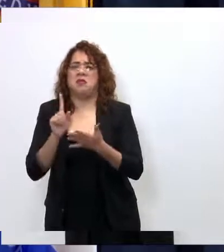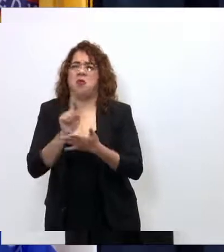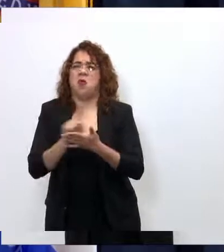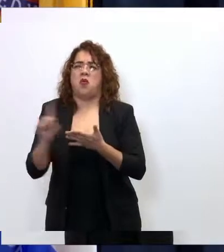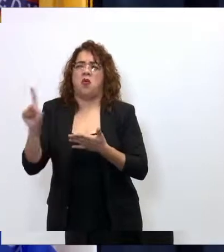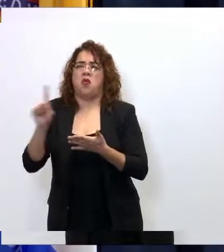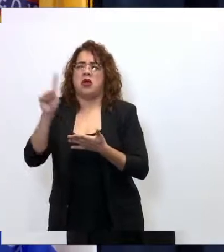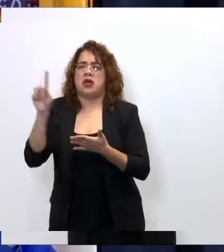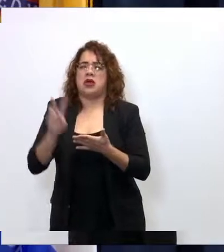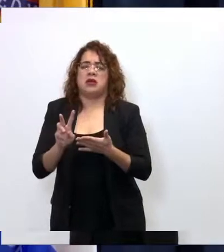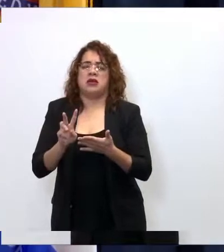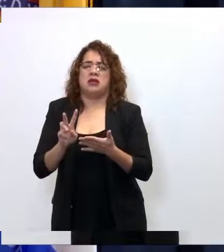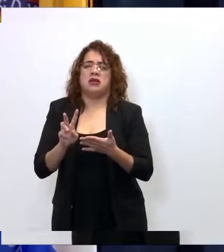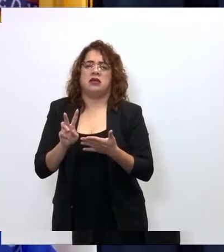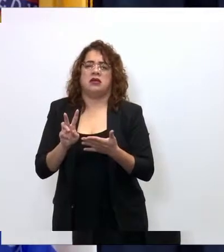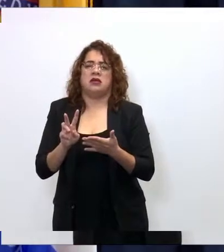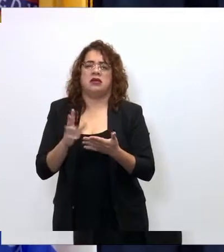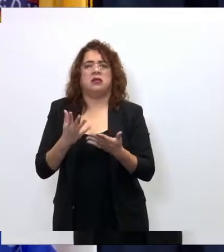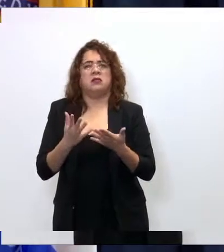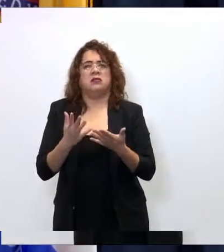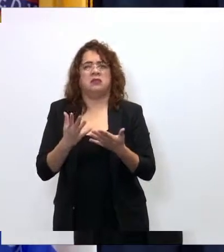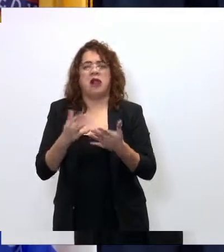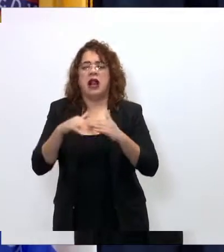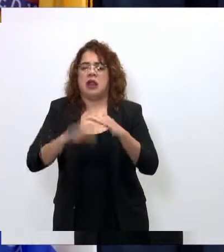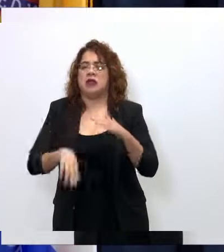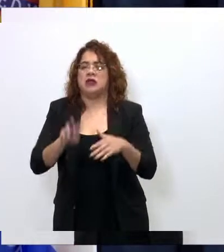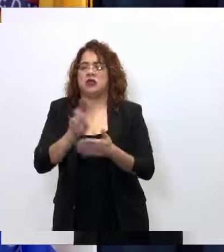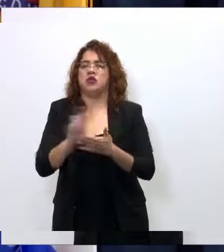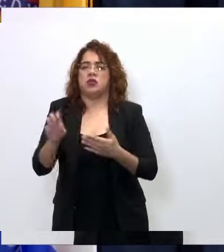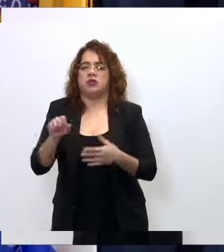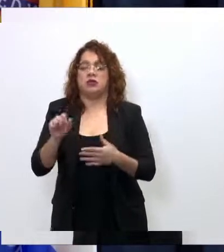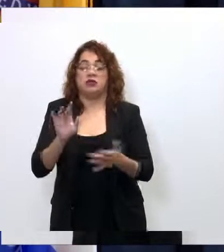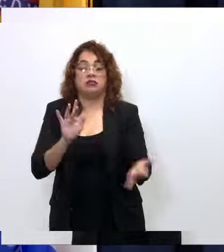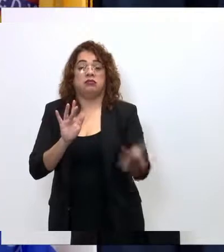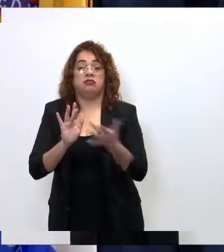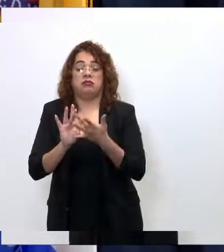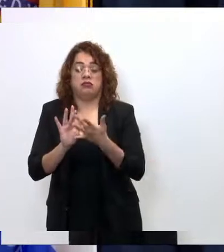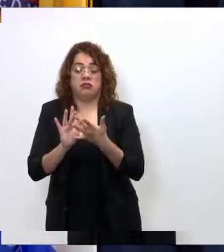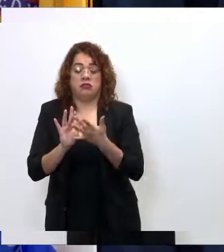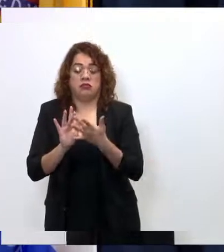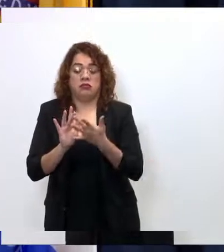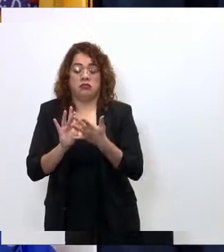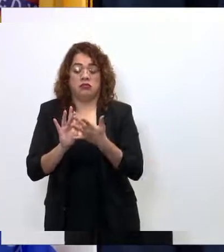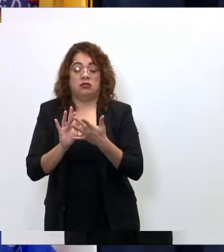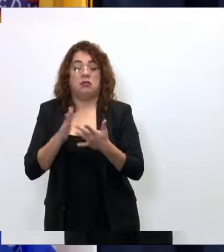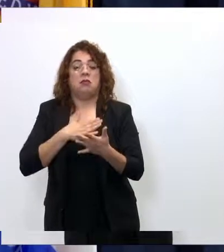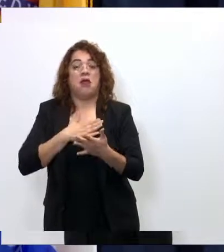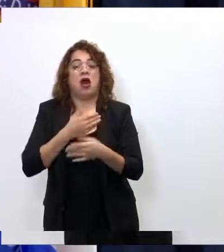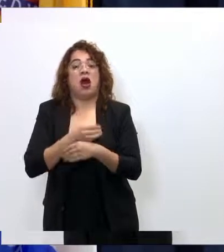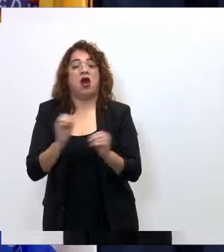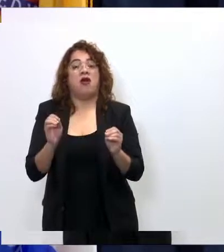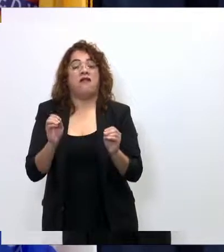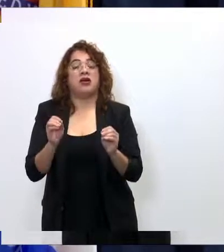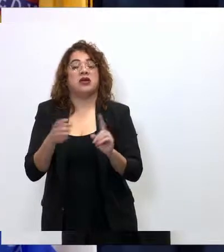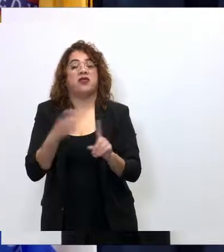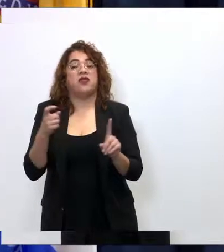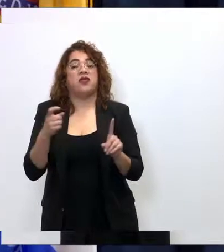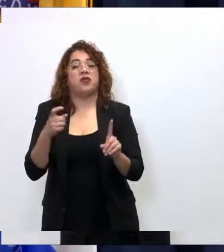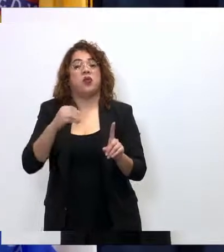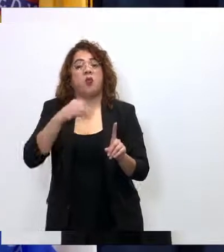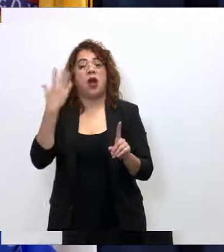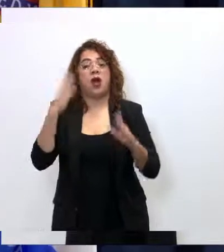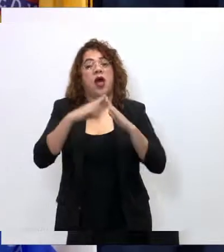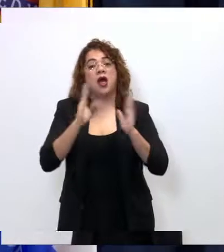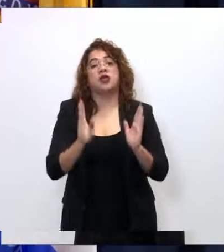half ago, not more than 2 weeks ago. The initial reach out was to my office directly from the White